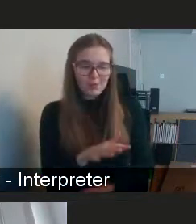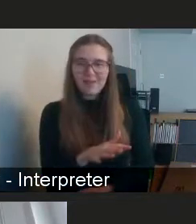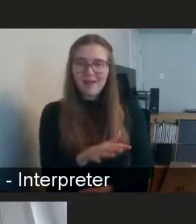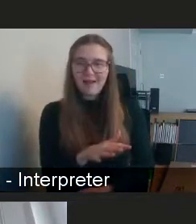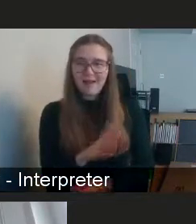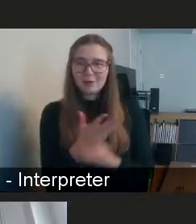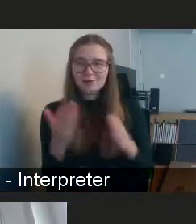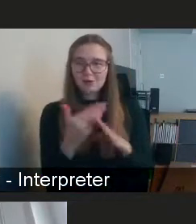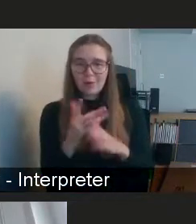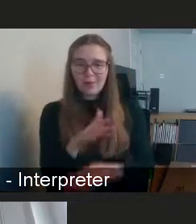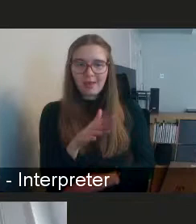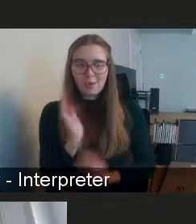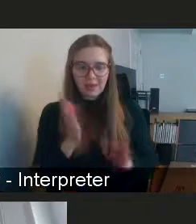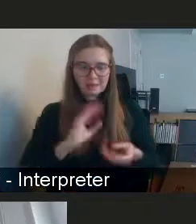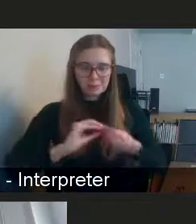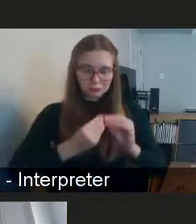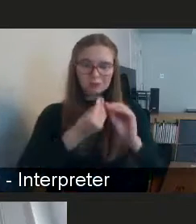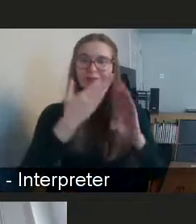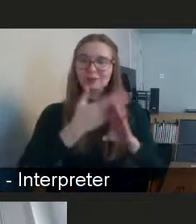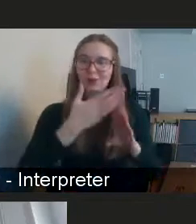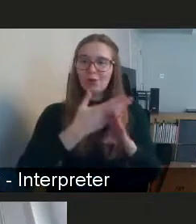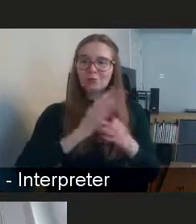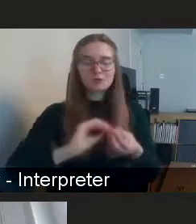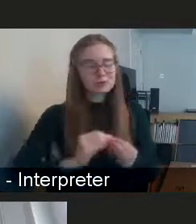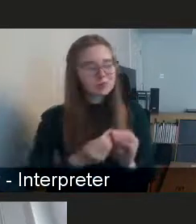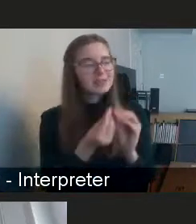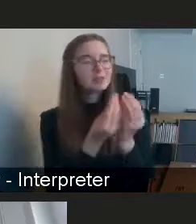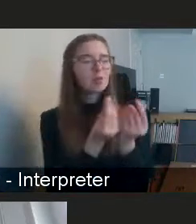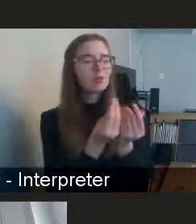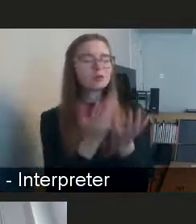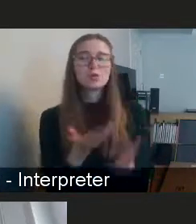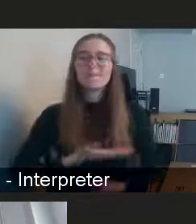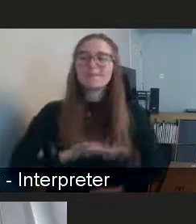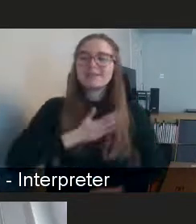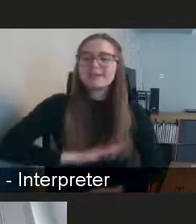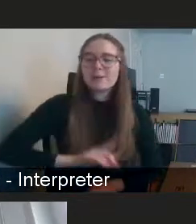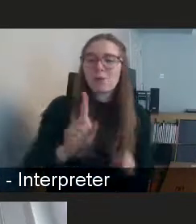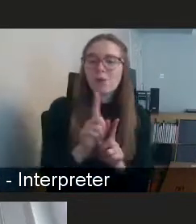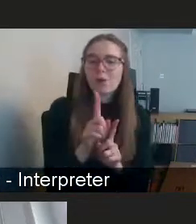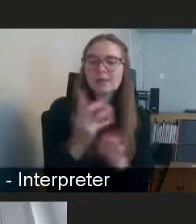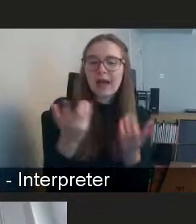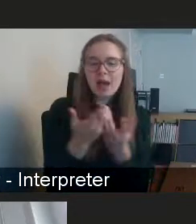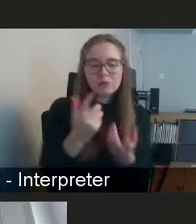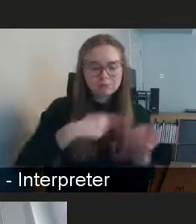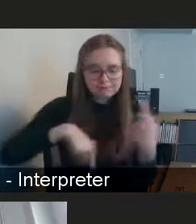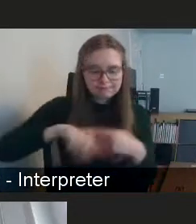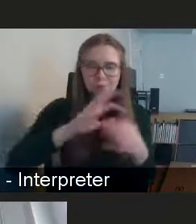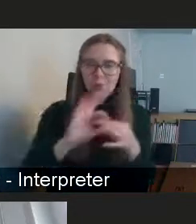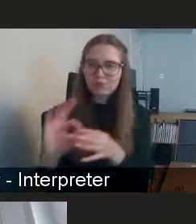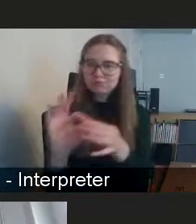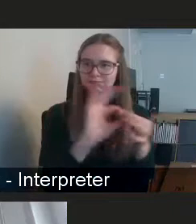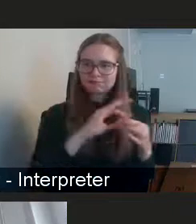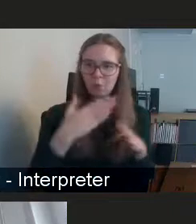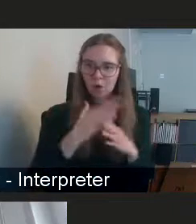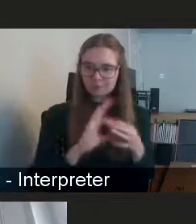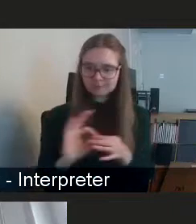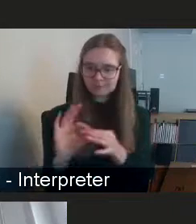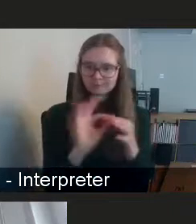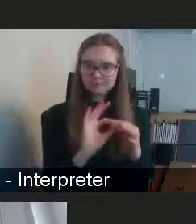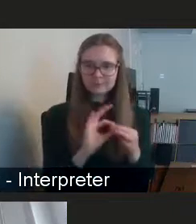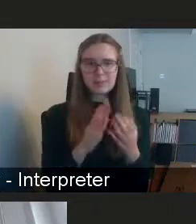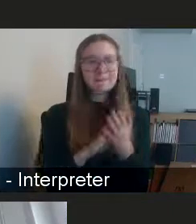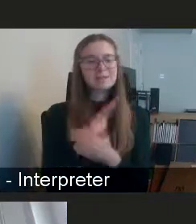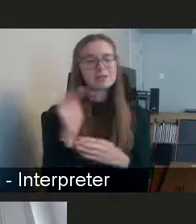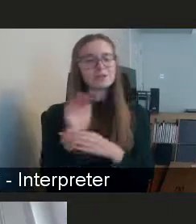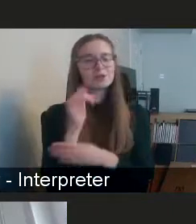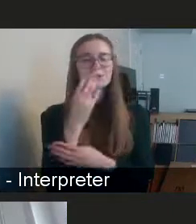job there. We have to create that. So what do business need? How can we work in together? And that would be the future where we can utilize our assets, but